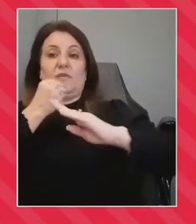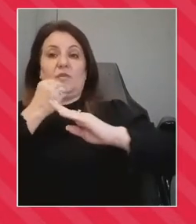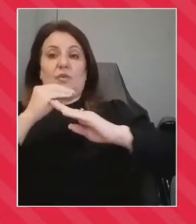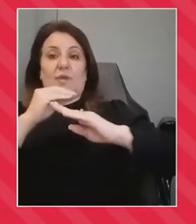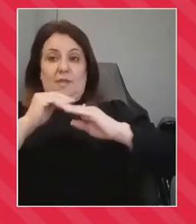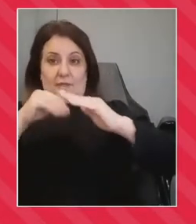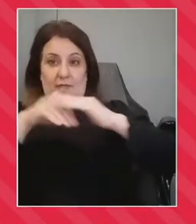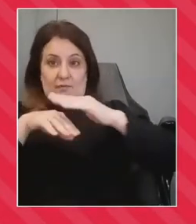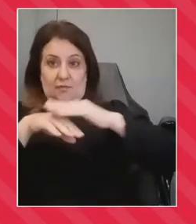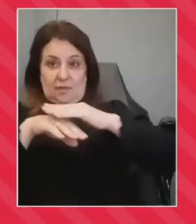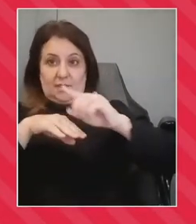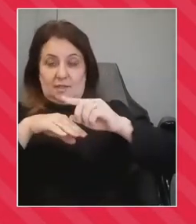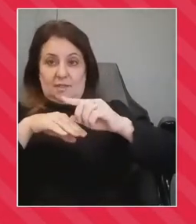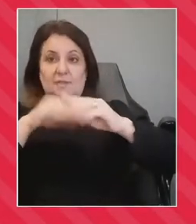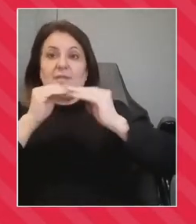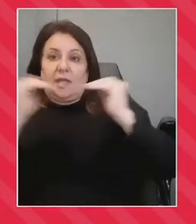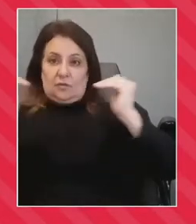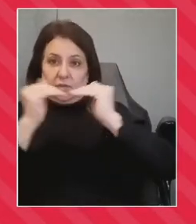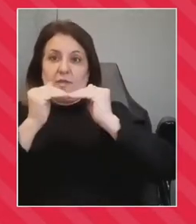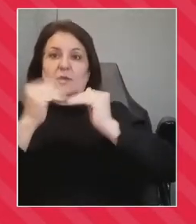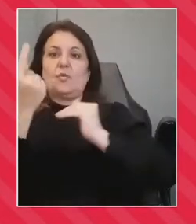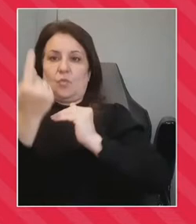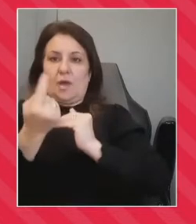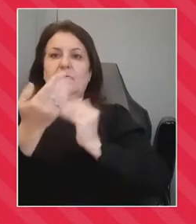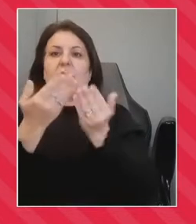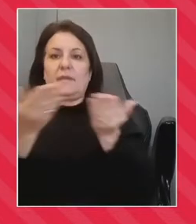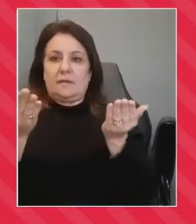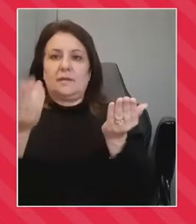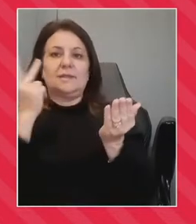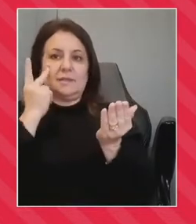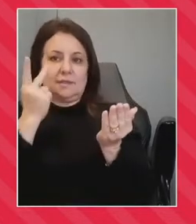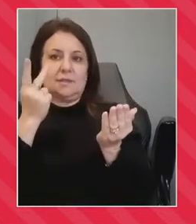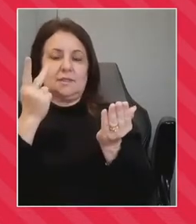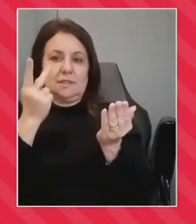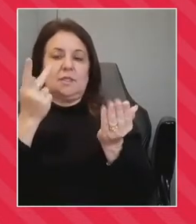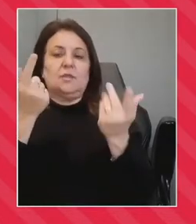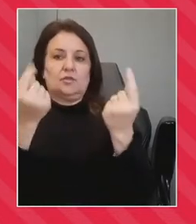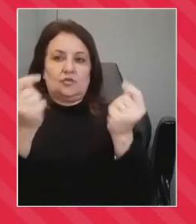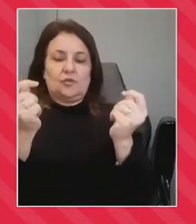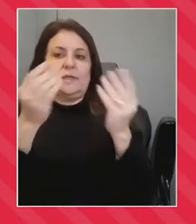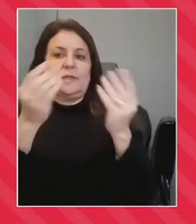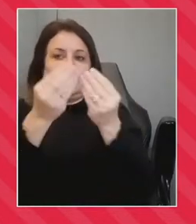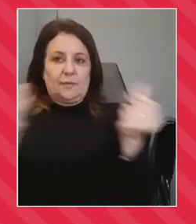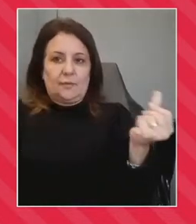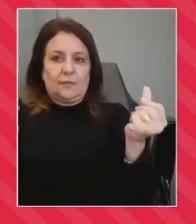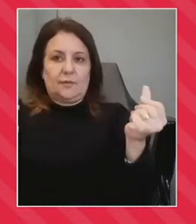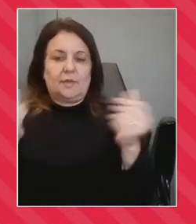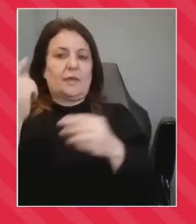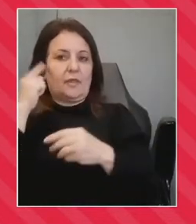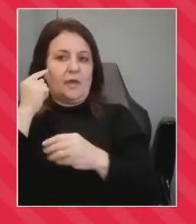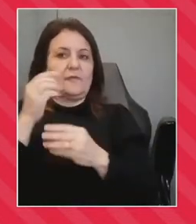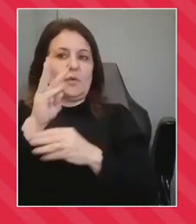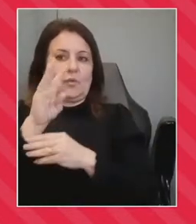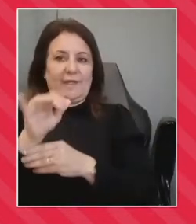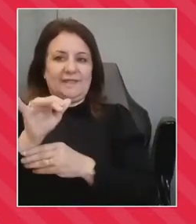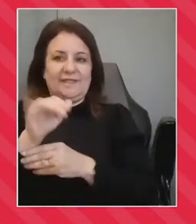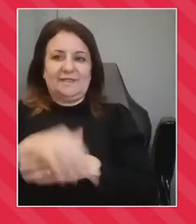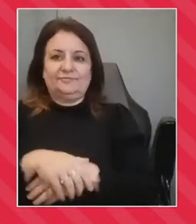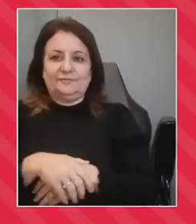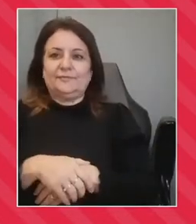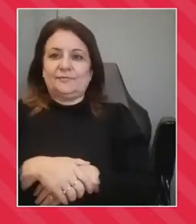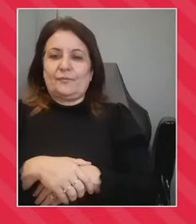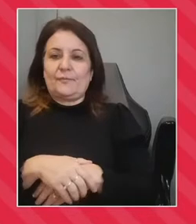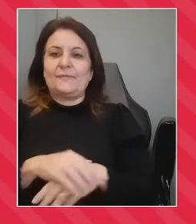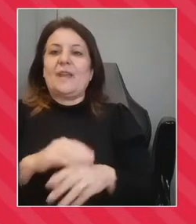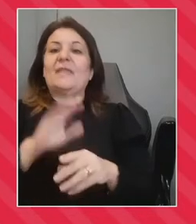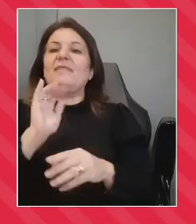being now tackled in a really thoughtful and innovative way by communities across the country, and that barrier